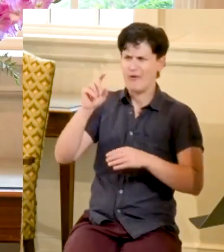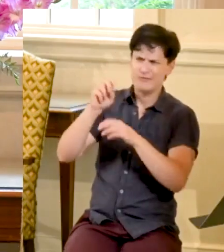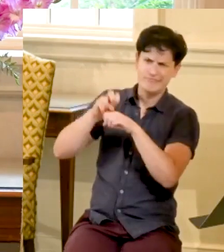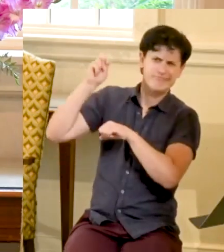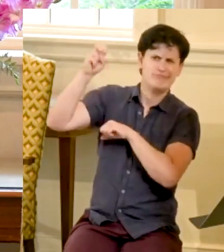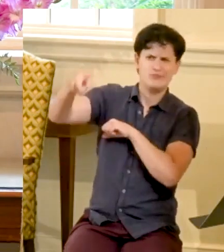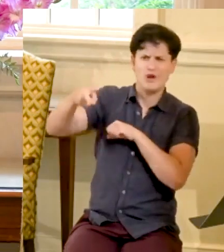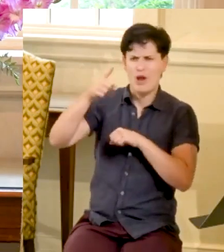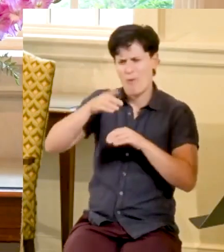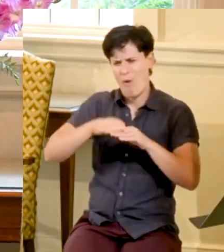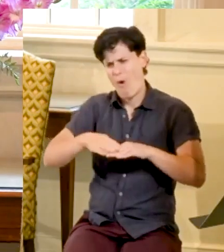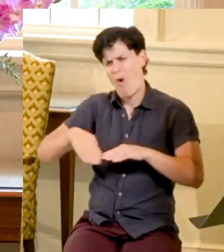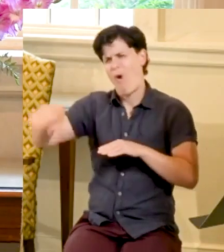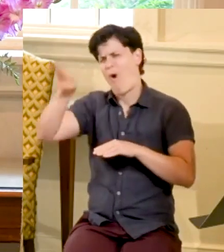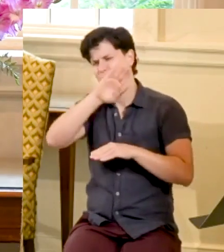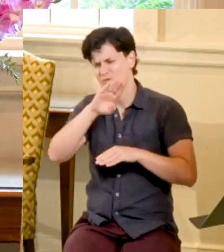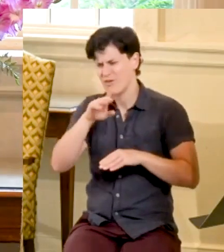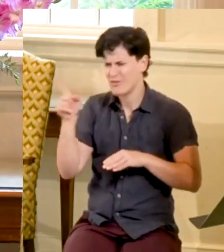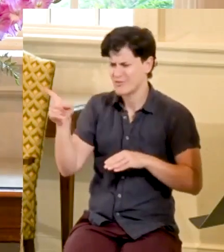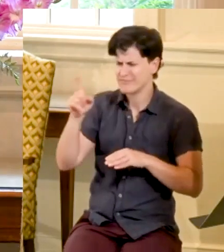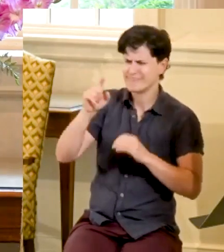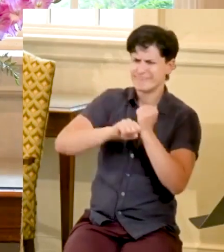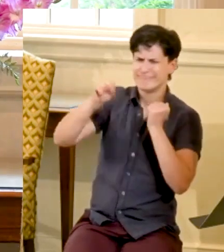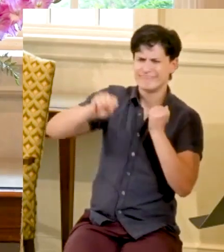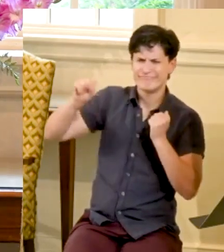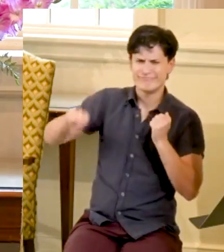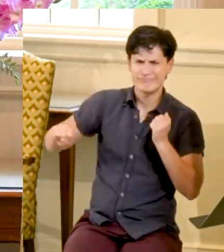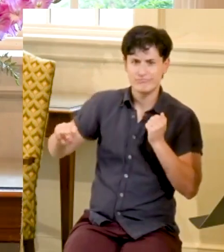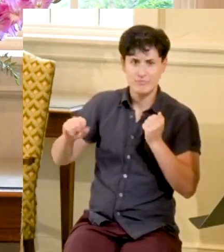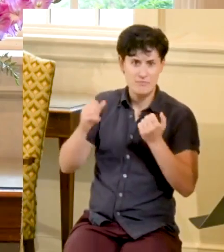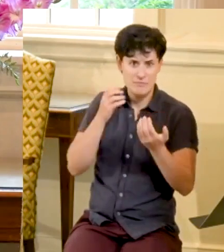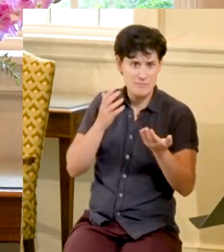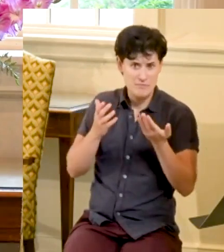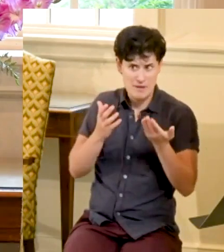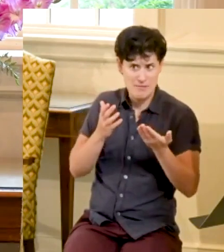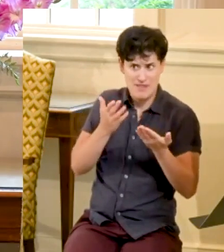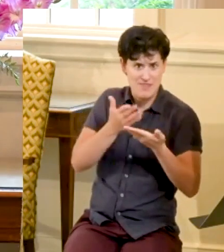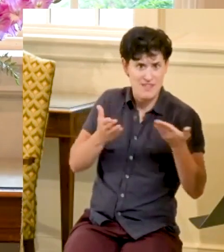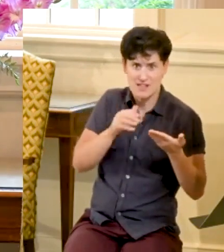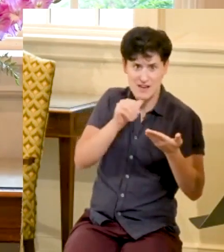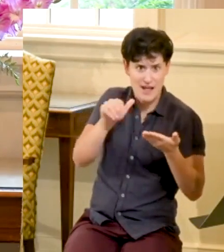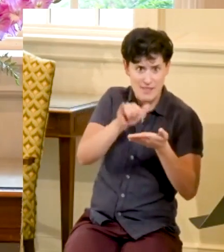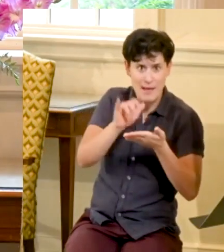bad. Maybe not for you yet.